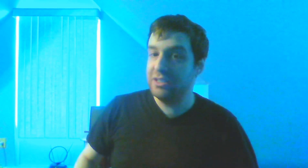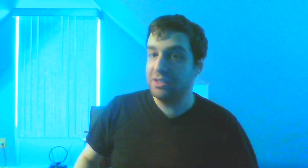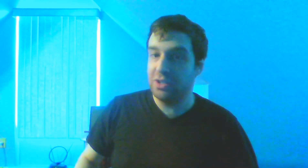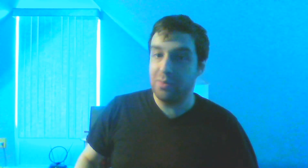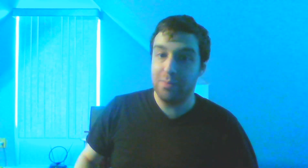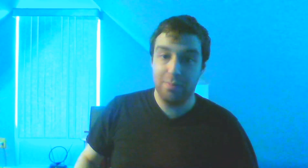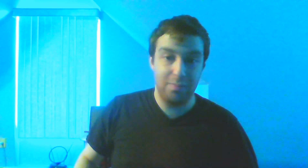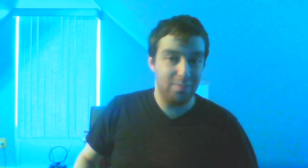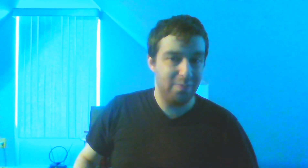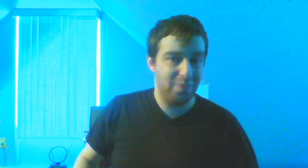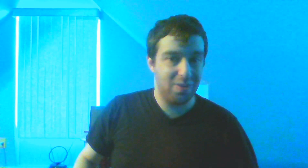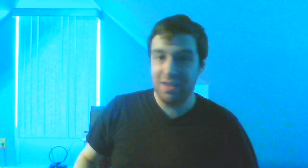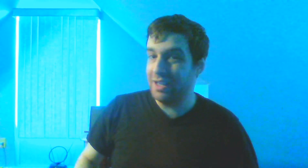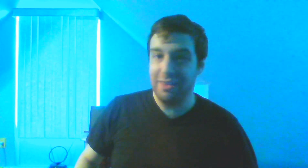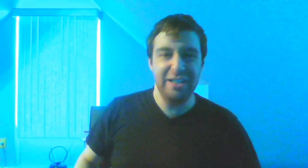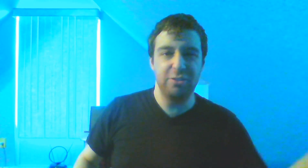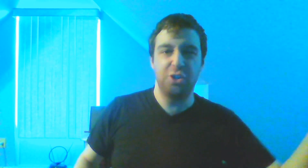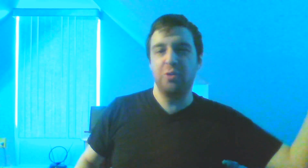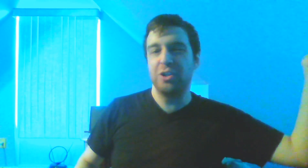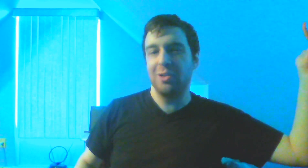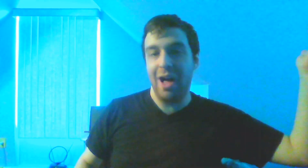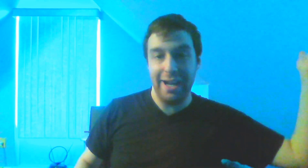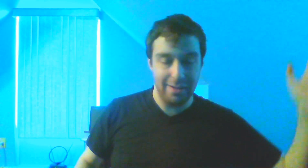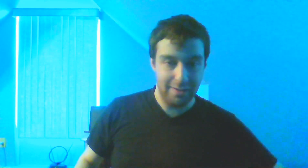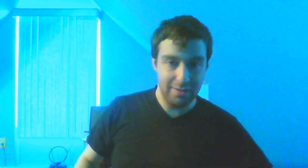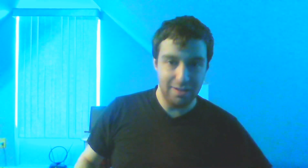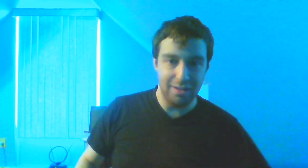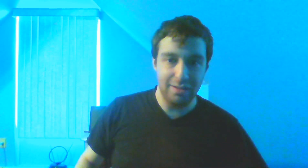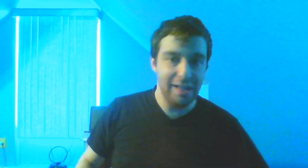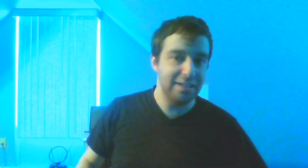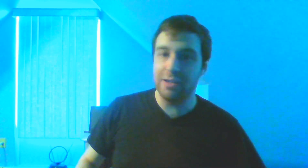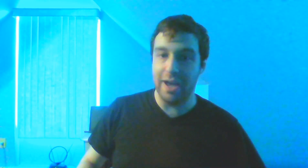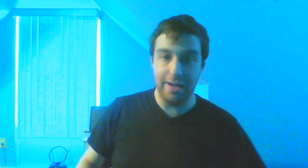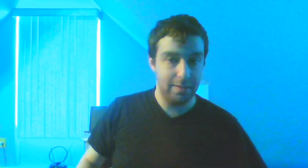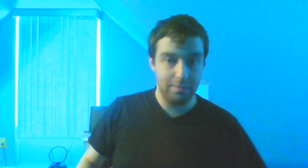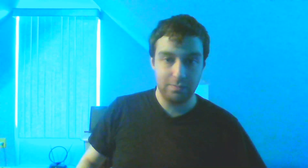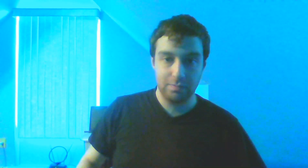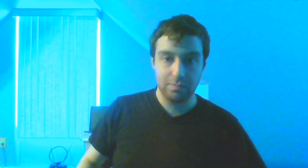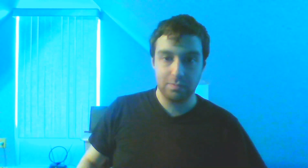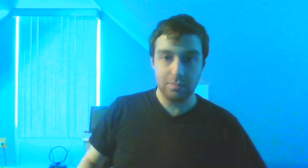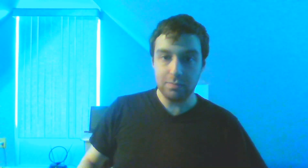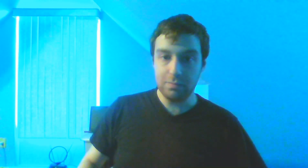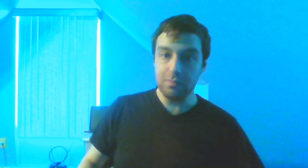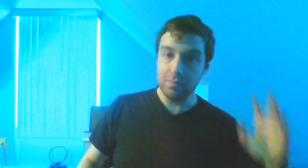at least till June and July. At least till then.